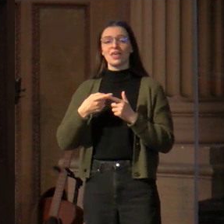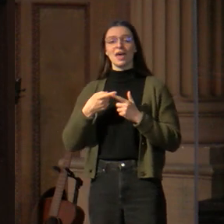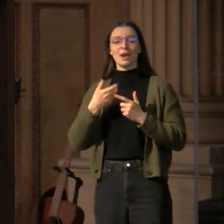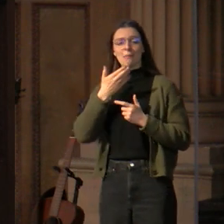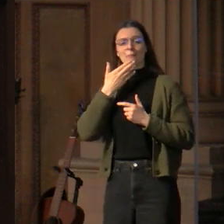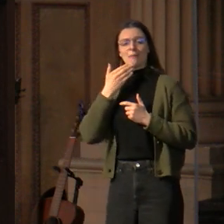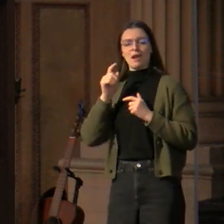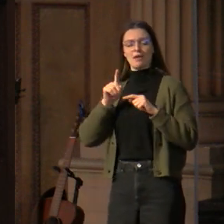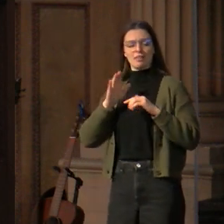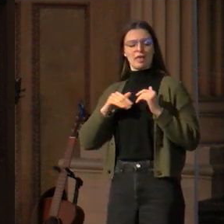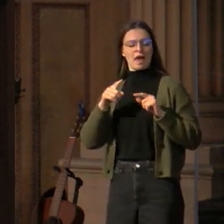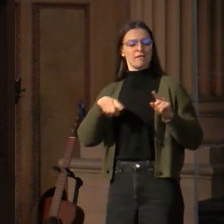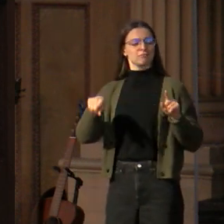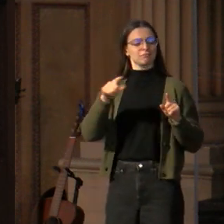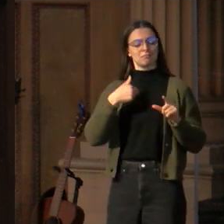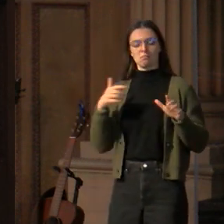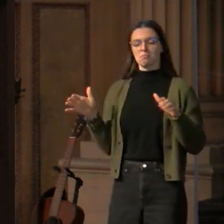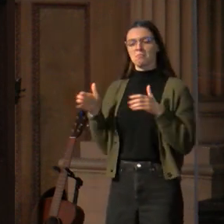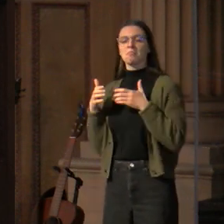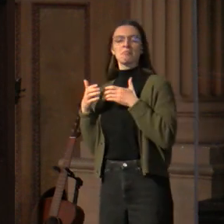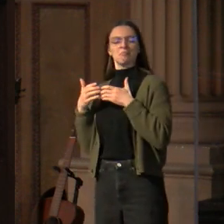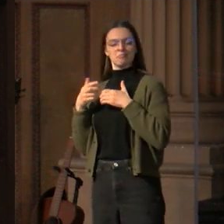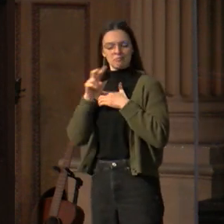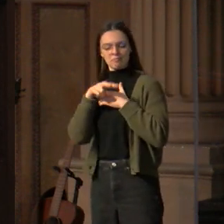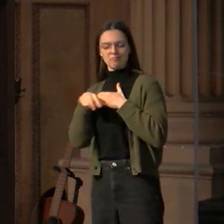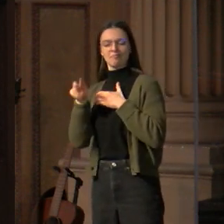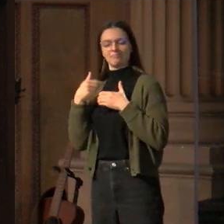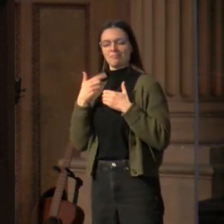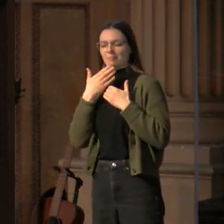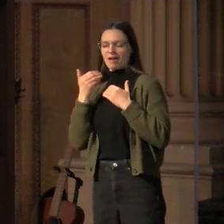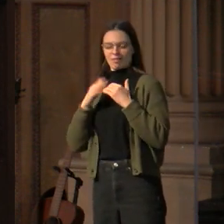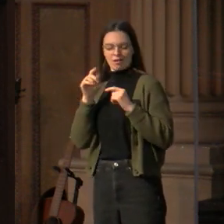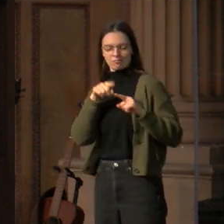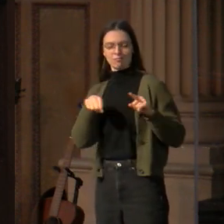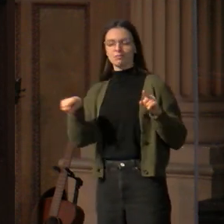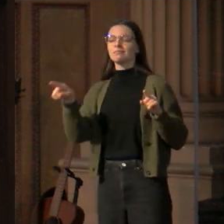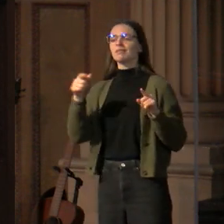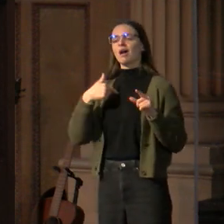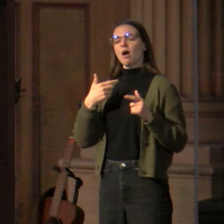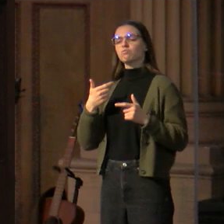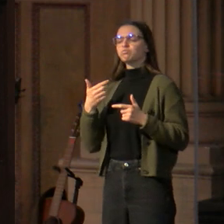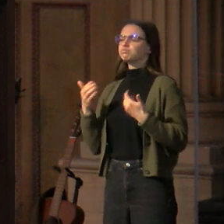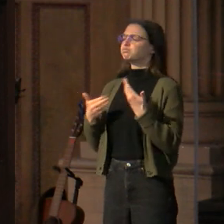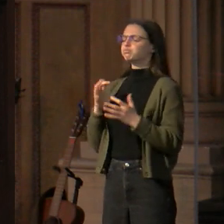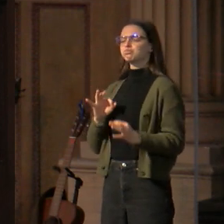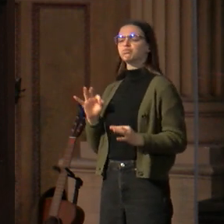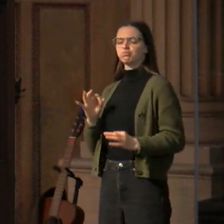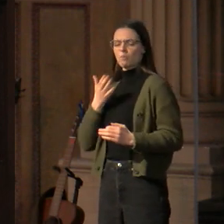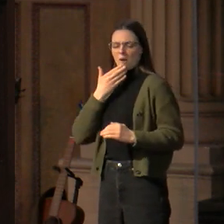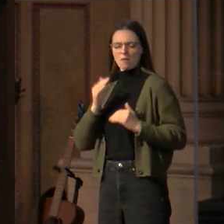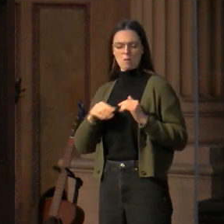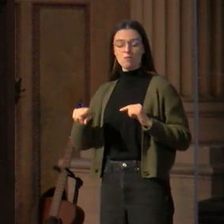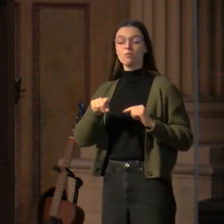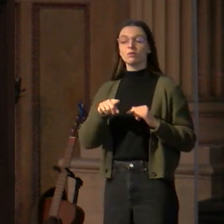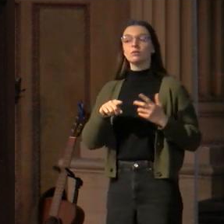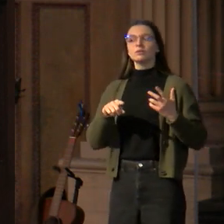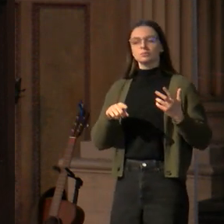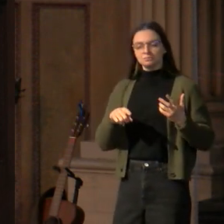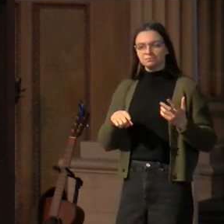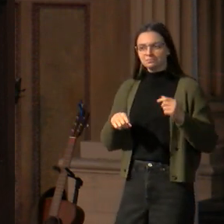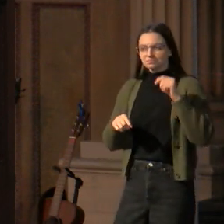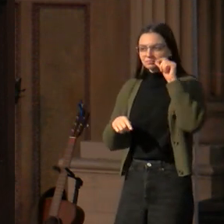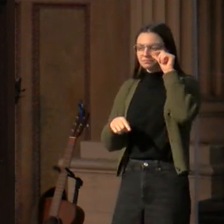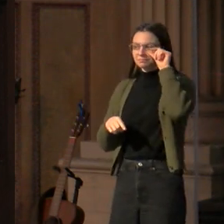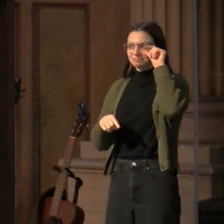churchgoers that seem to look down on everybody else because we feel like we're doing so well now. And so with that risk in mind, with that potential side